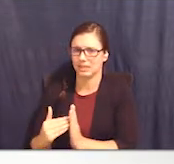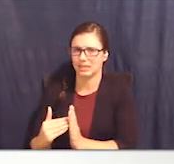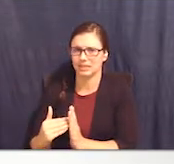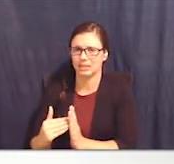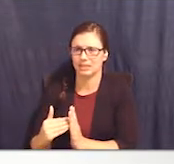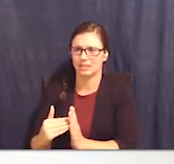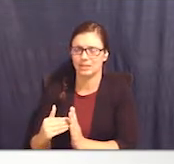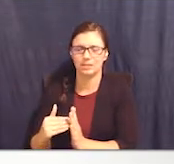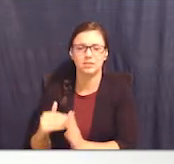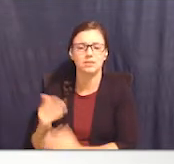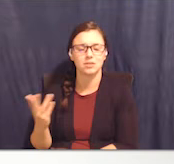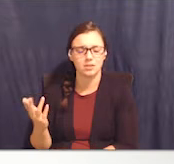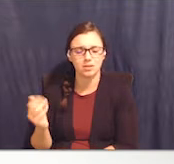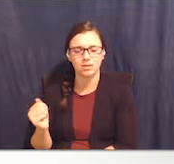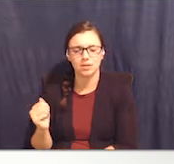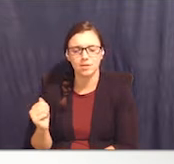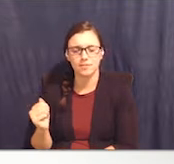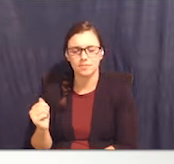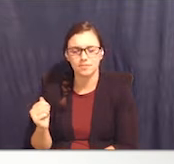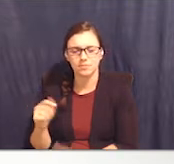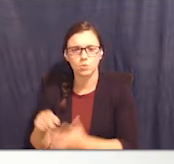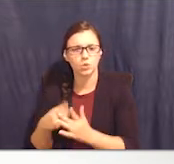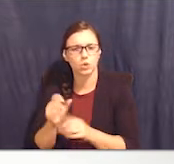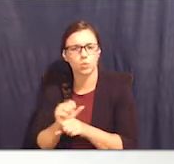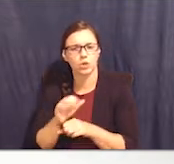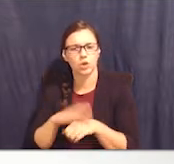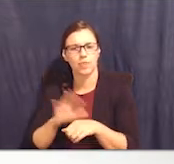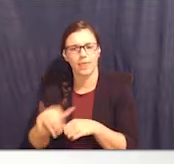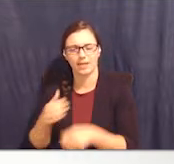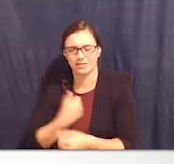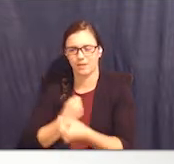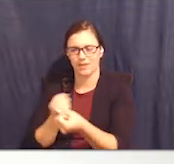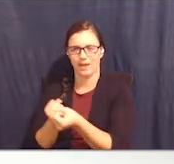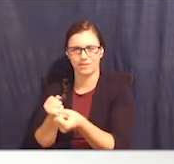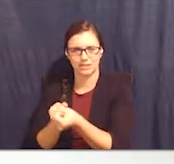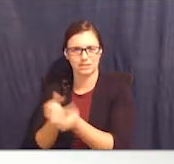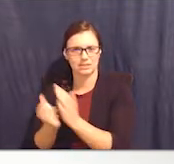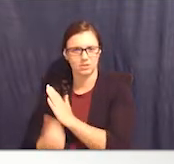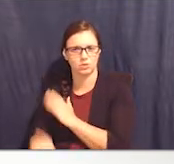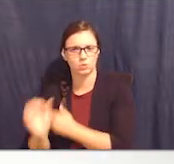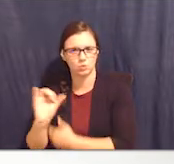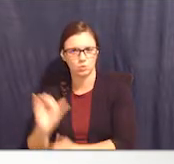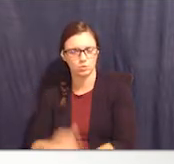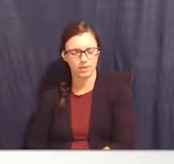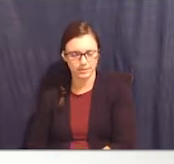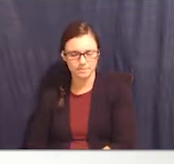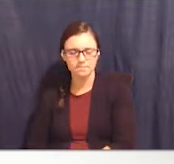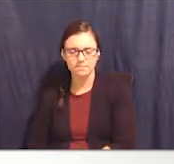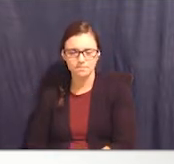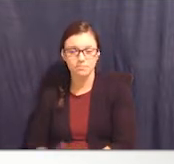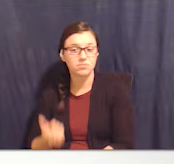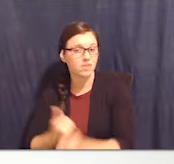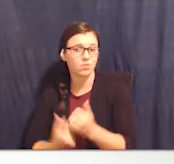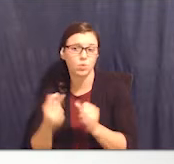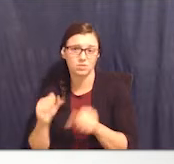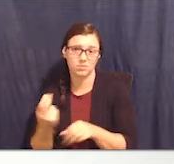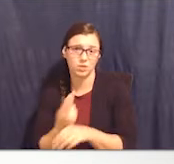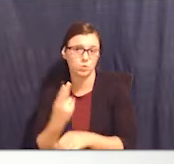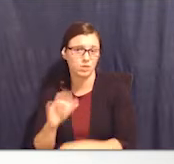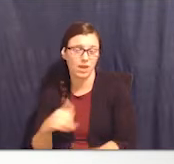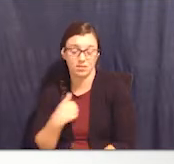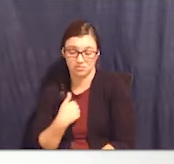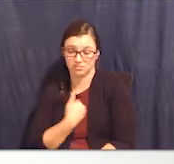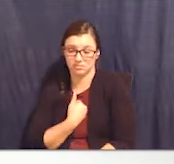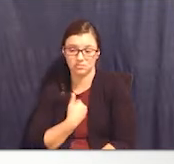and go to school? Those type of things. And I'm sure if you were going to college or when you were thinking at 18, it's like,